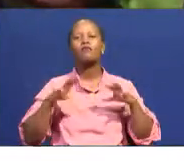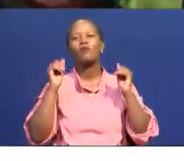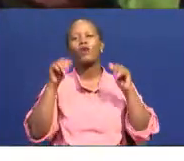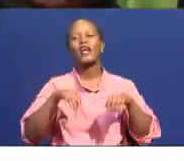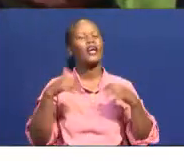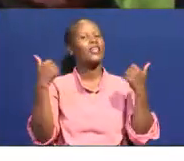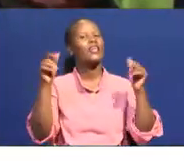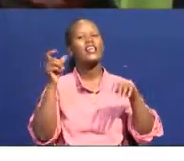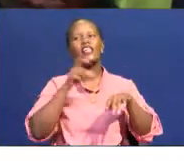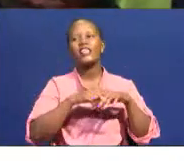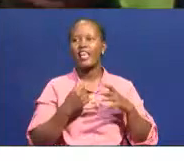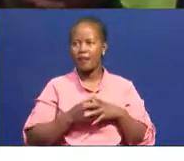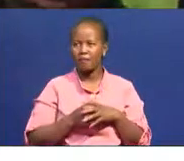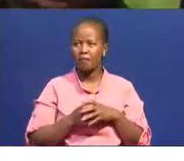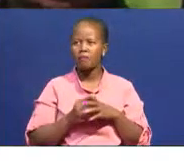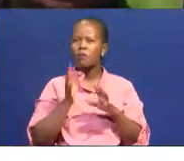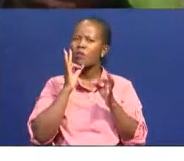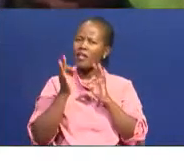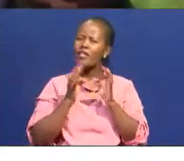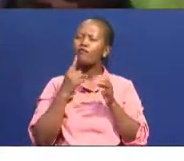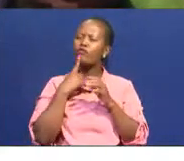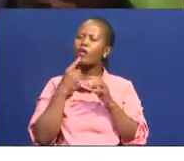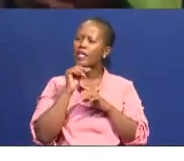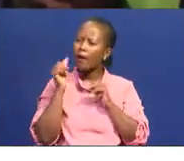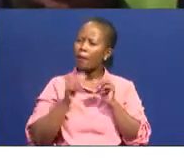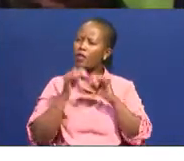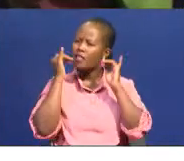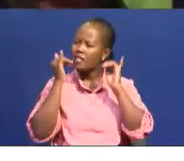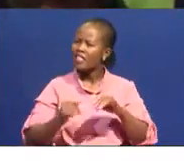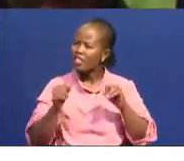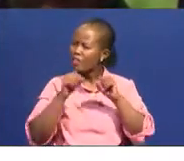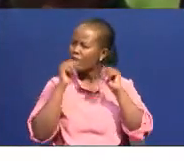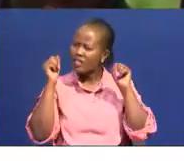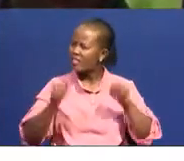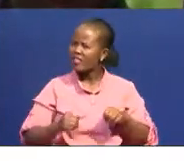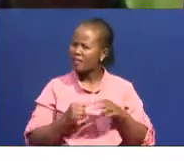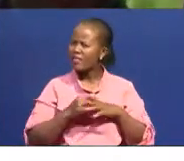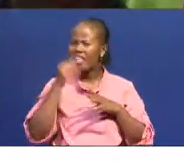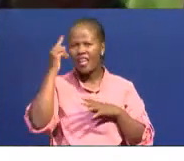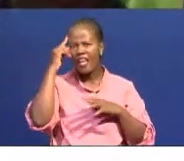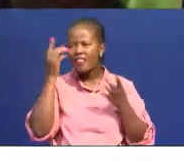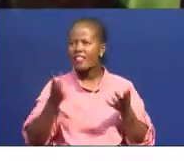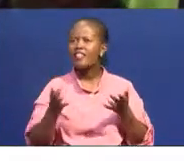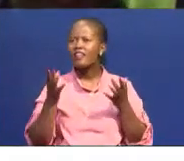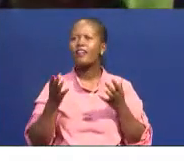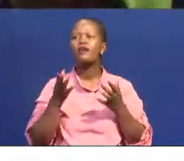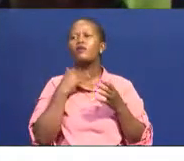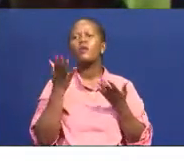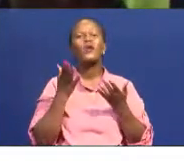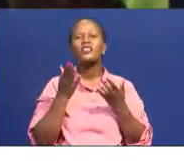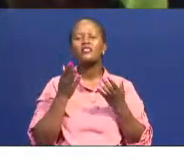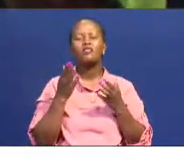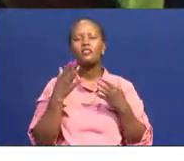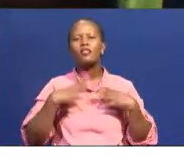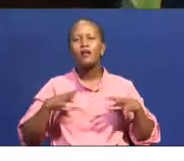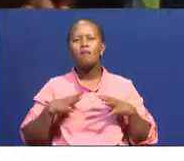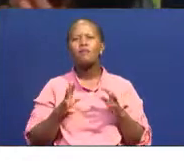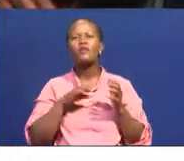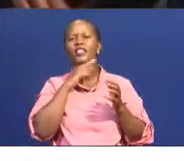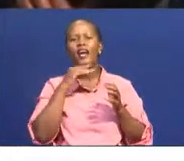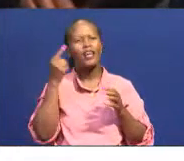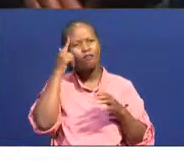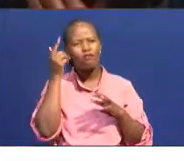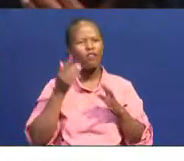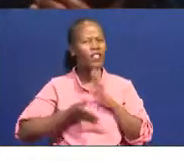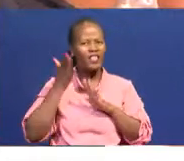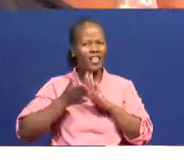When you talk of new systems, it is still you are saying that what kills the people on the road is speed. It is a